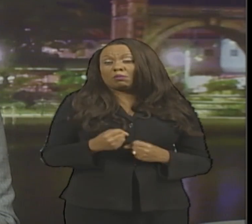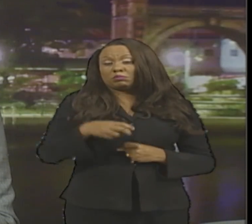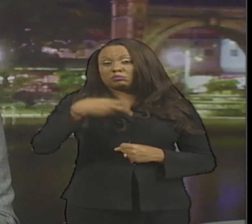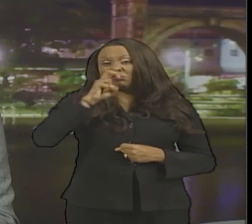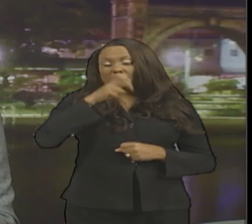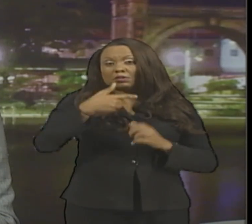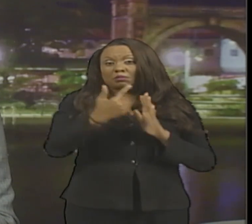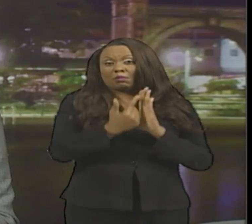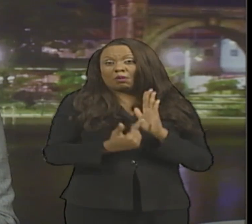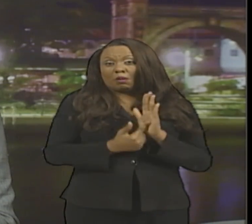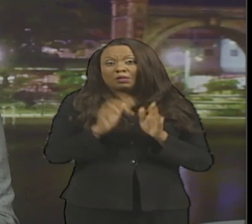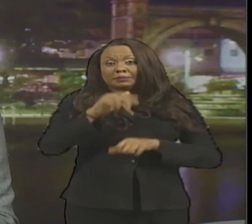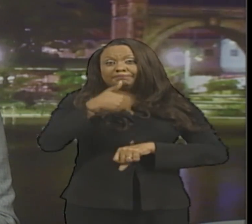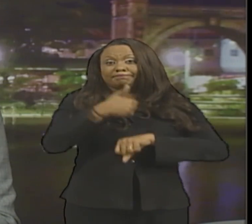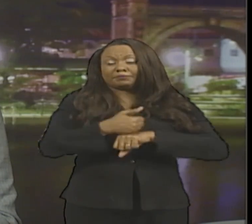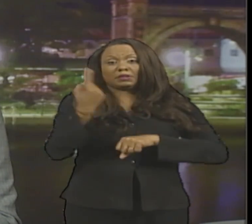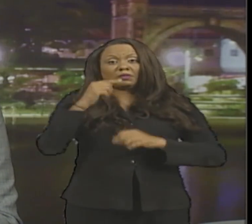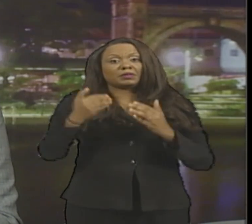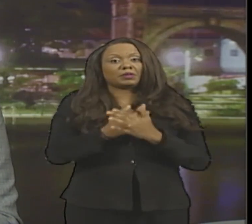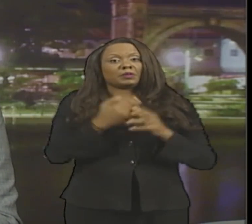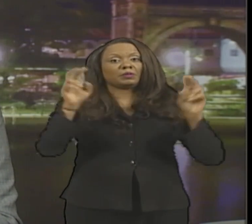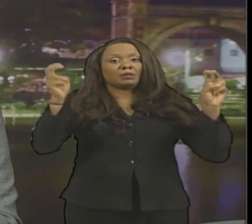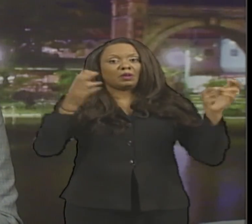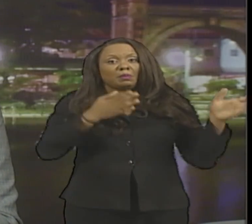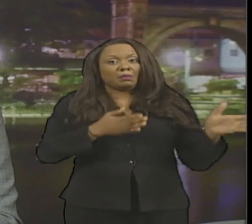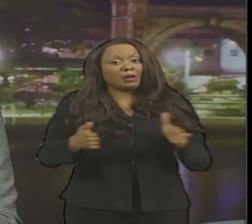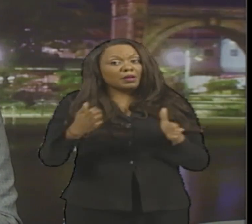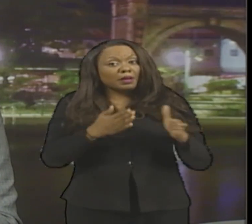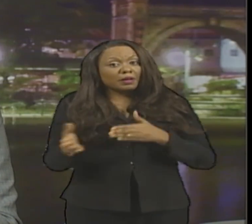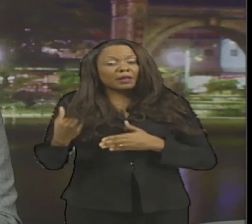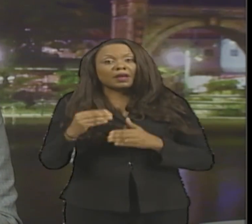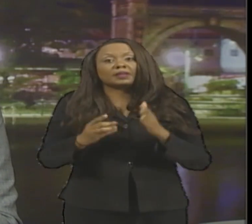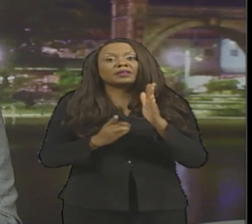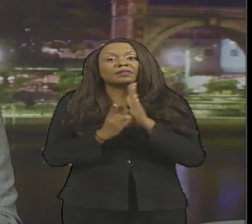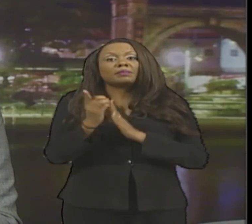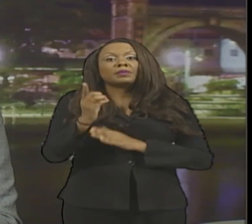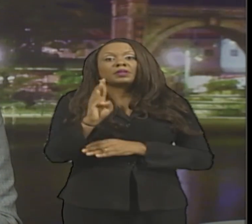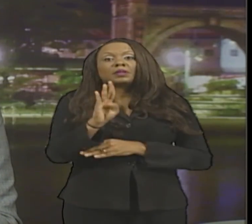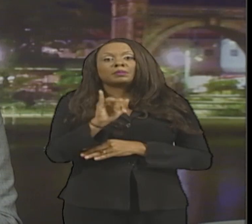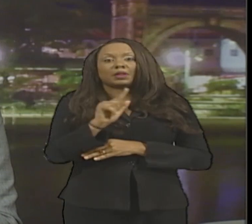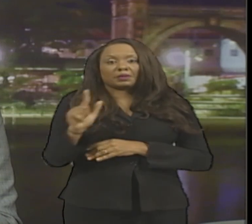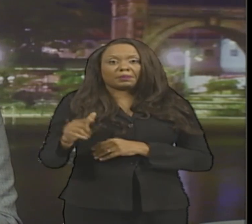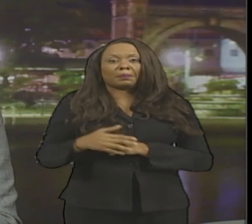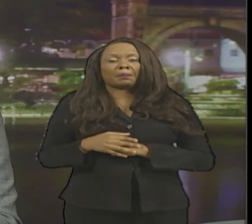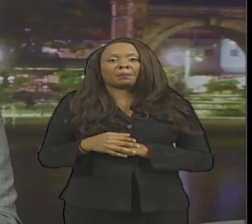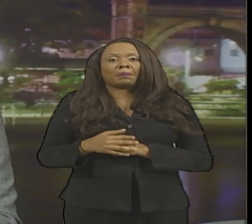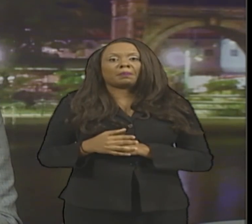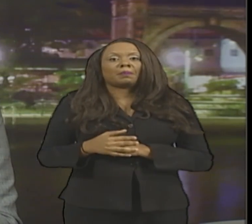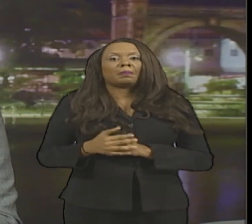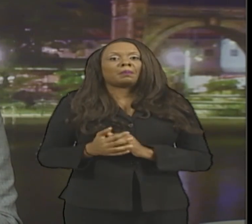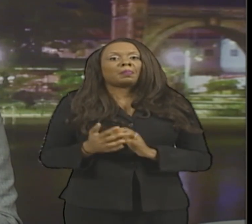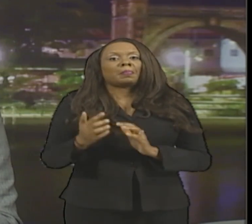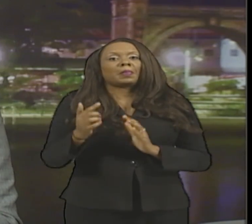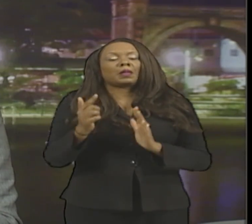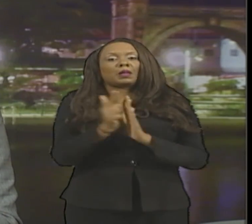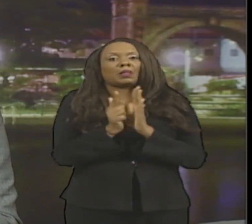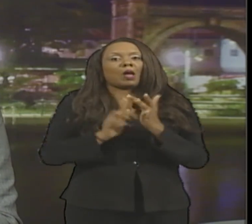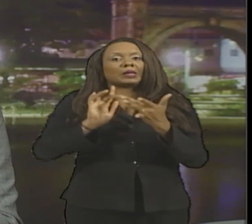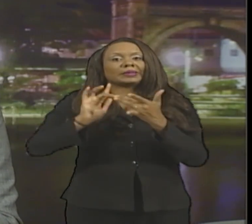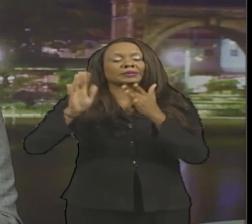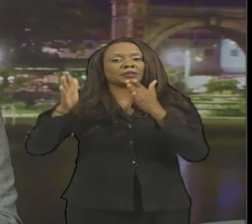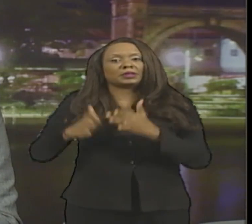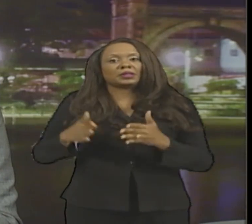Planning and Development Bill 2018. Attorney at law and consultant Christine Toppin-Alahar provided some insight into the